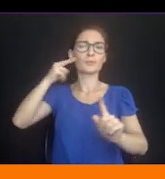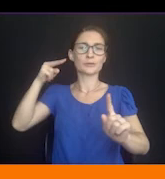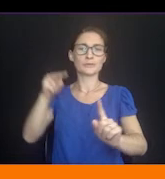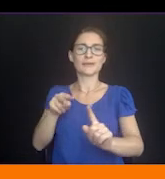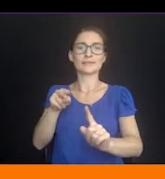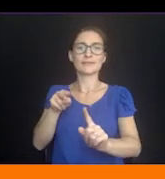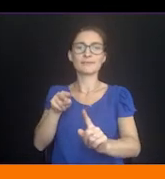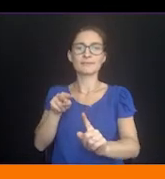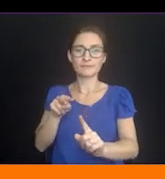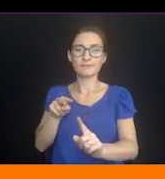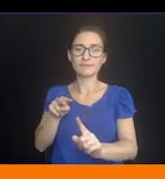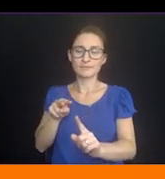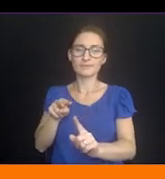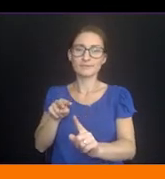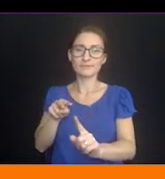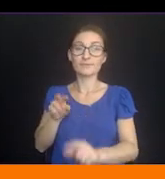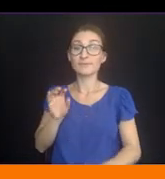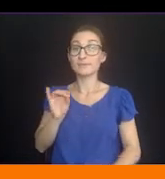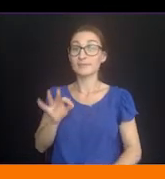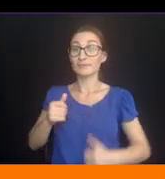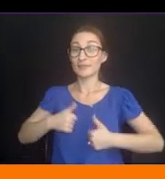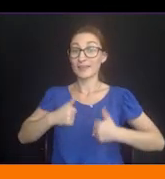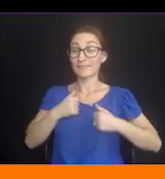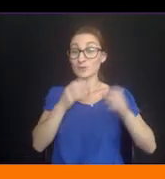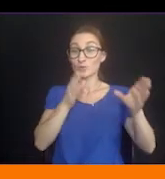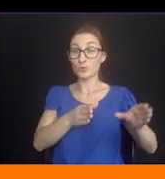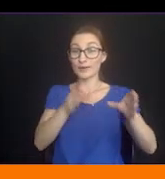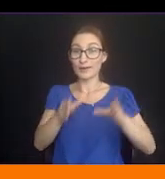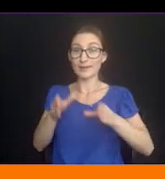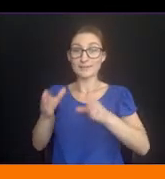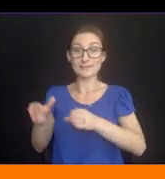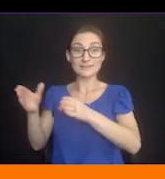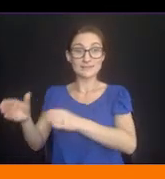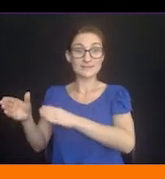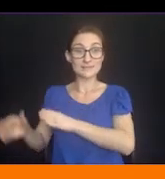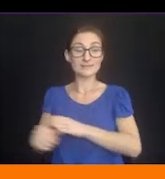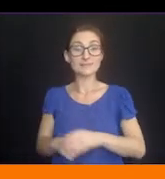connections, that itself just naturally gives your life perspective.